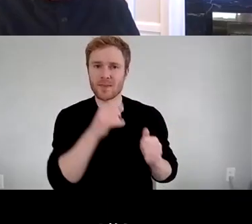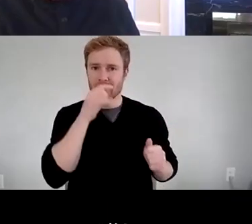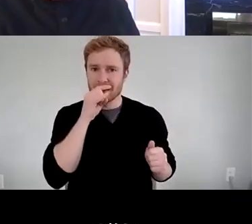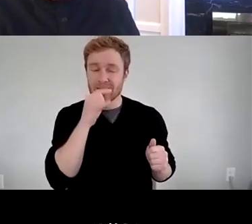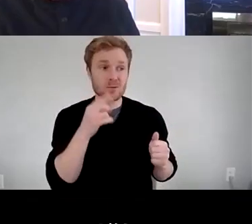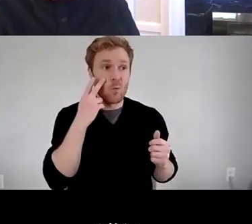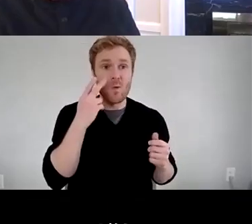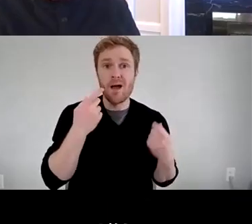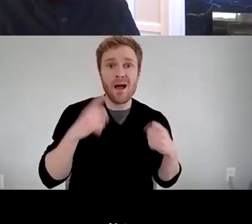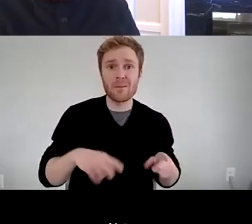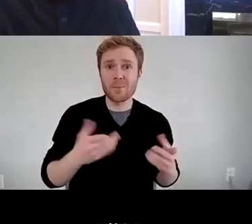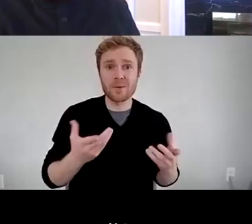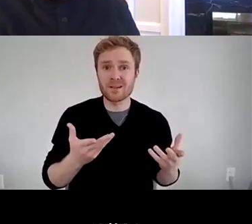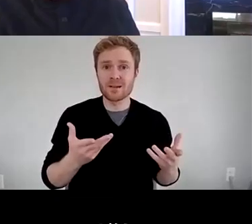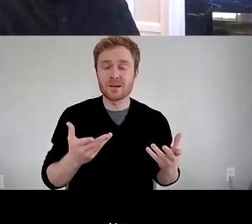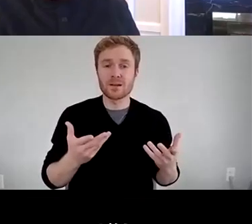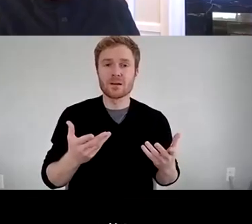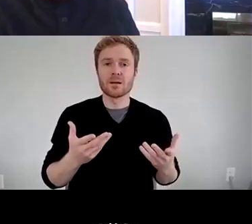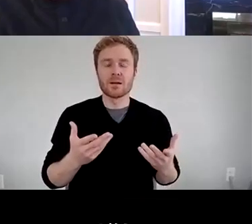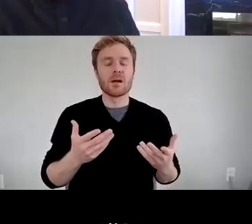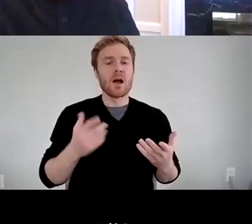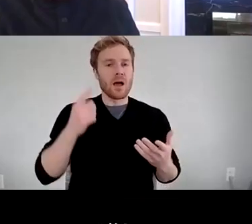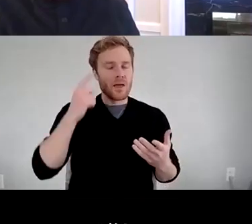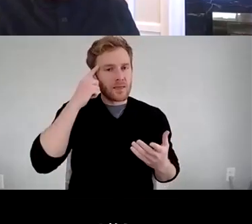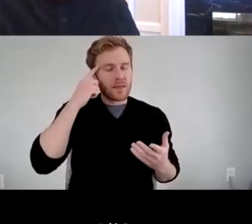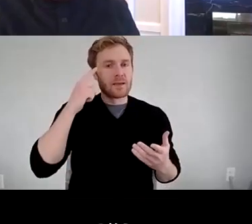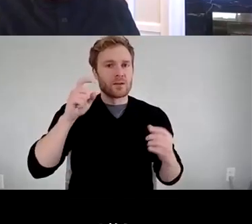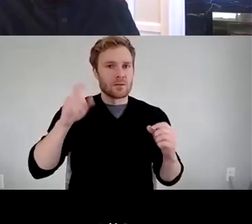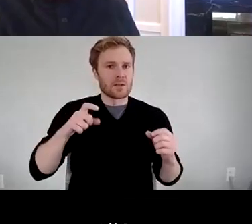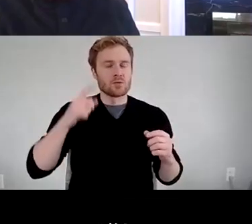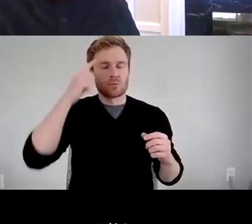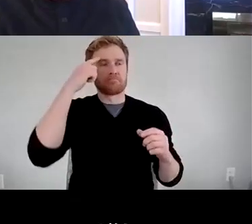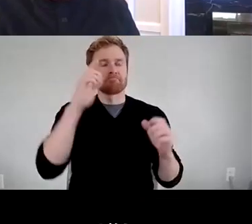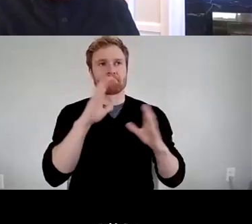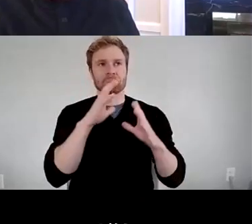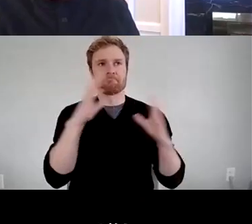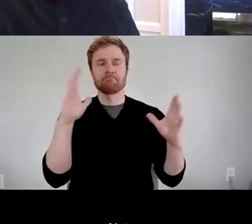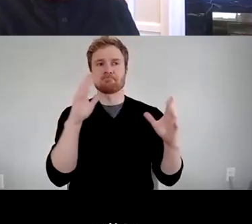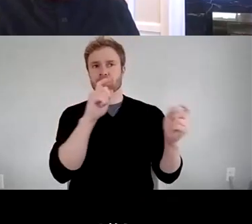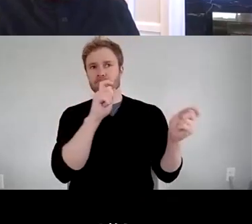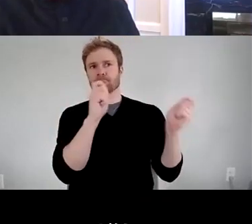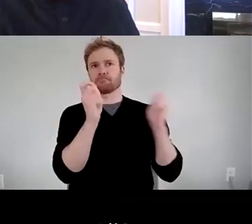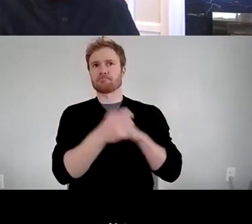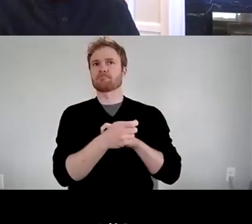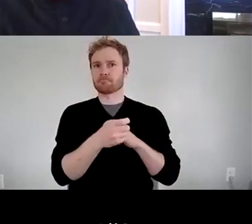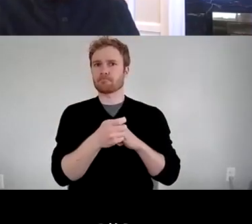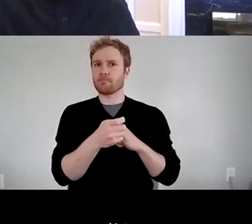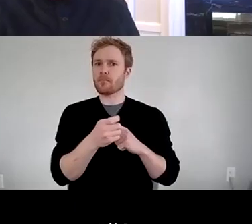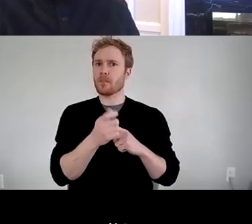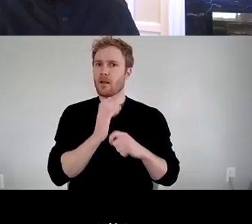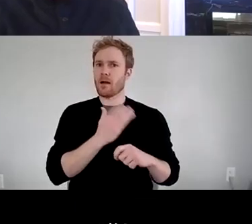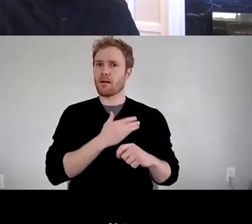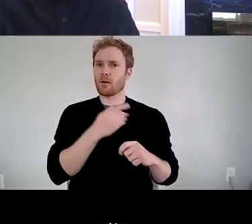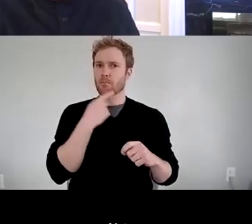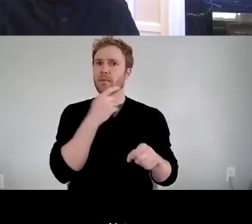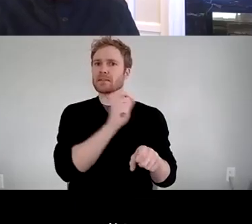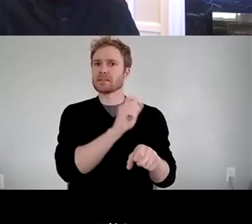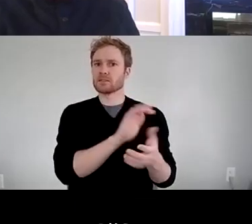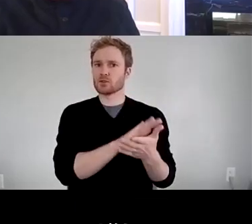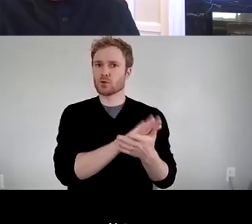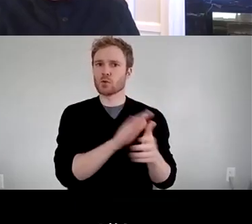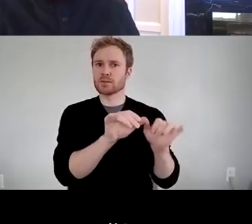knows, because we had a very long conversation just last week about this topic, and we've had a number of them. And he's heard me